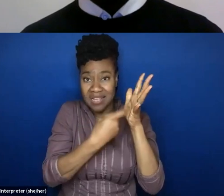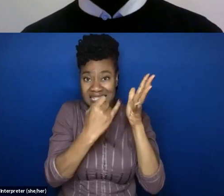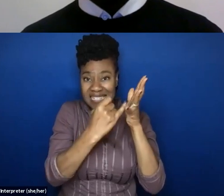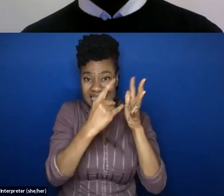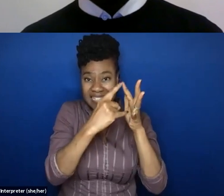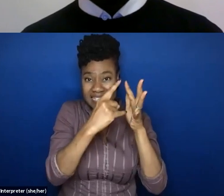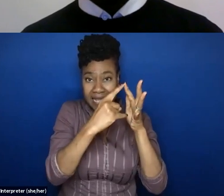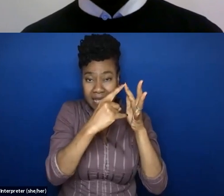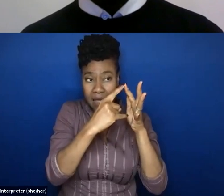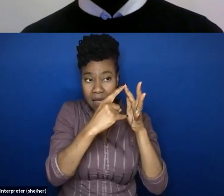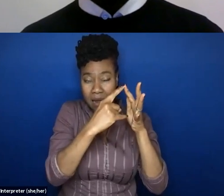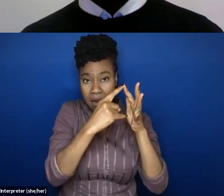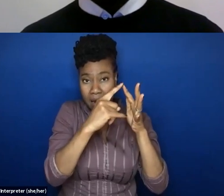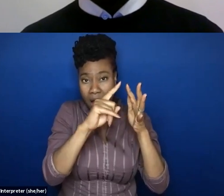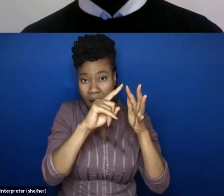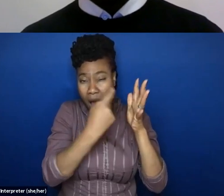as opposed to